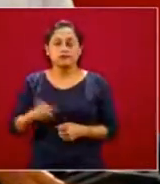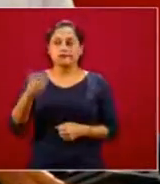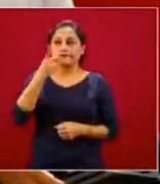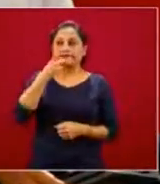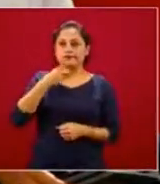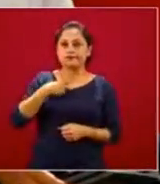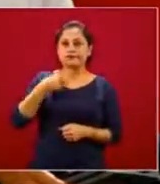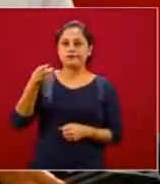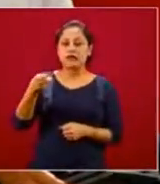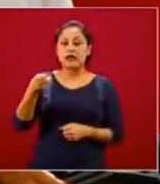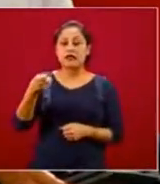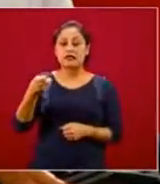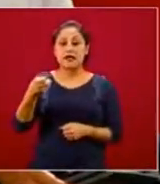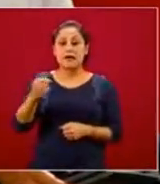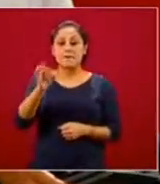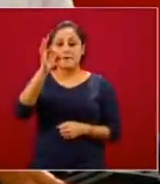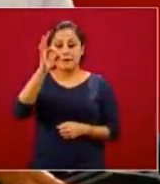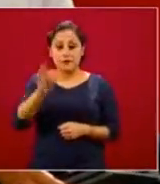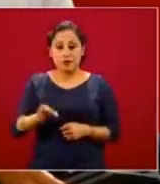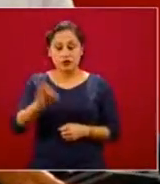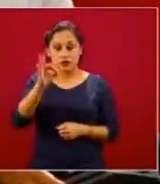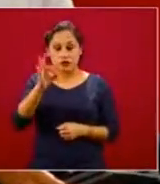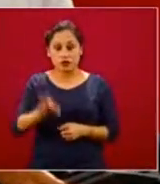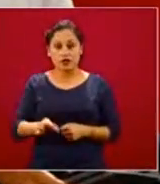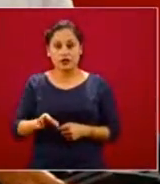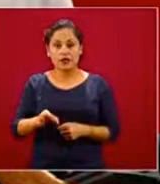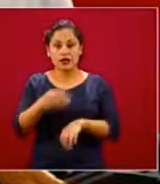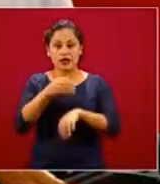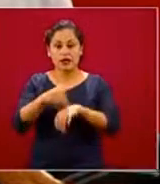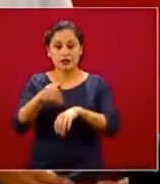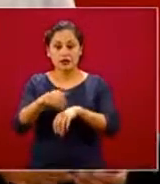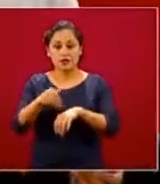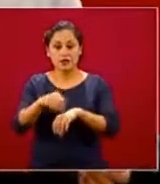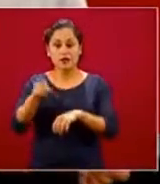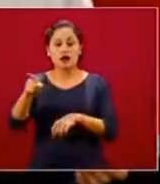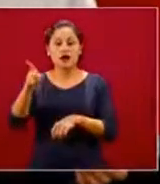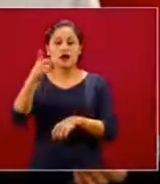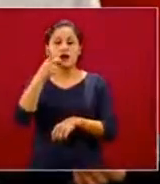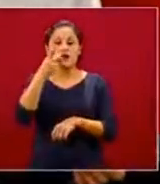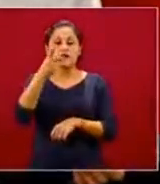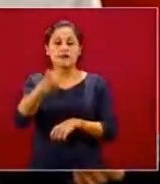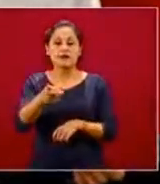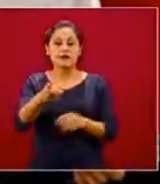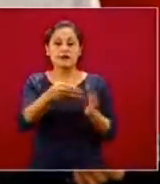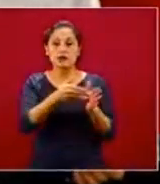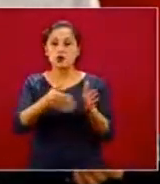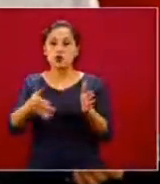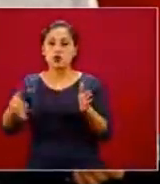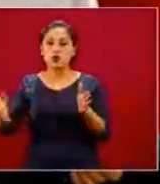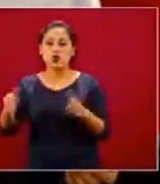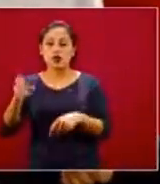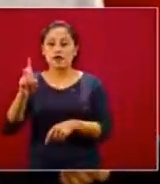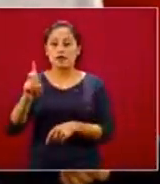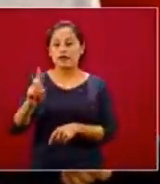was really impacted by this number that you mentioned, that the epidemic cycle